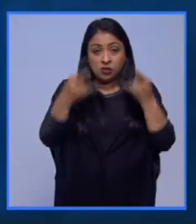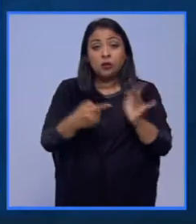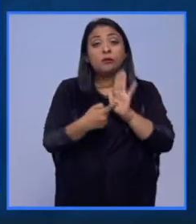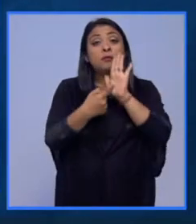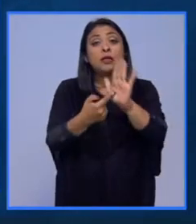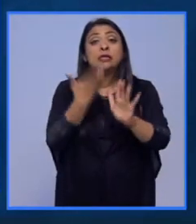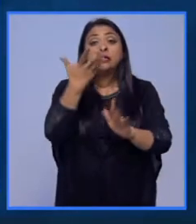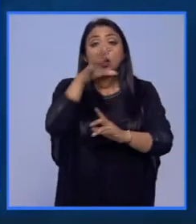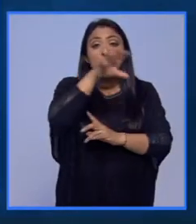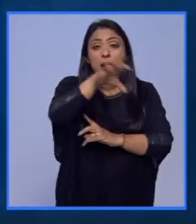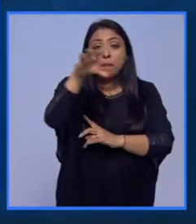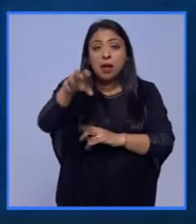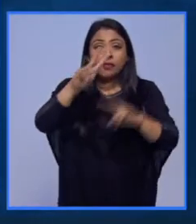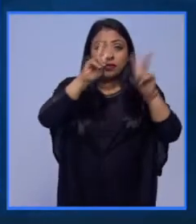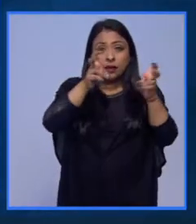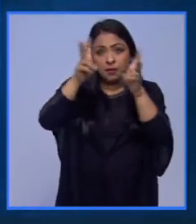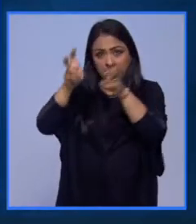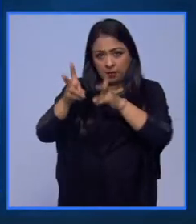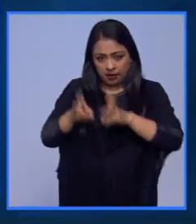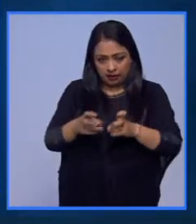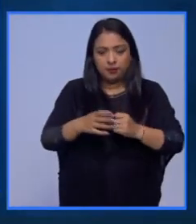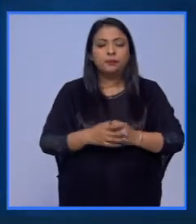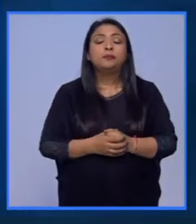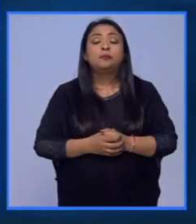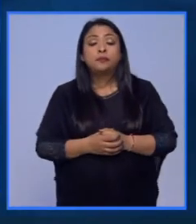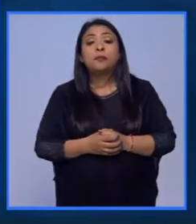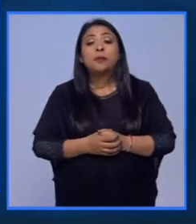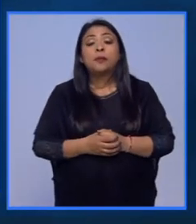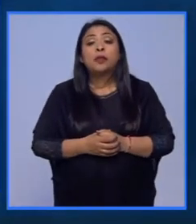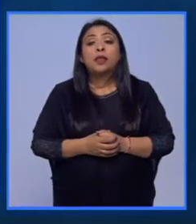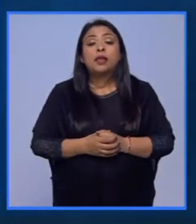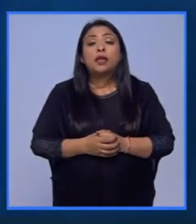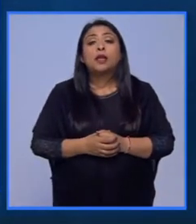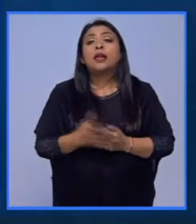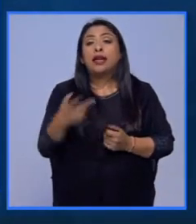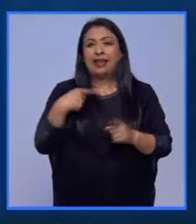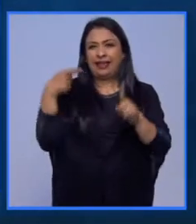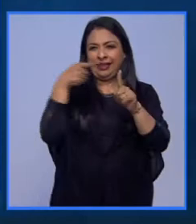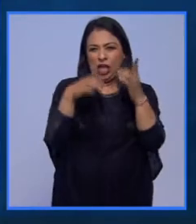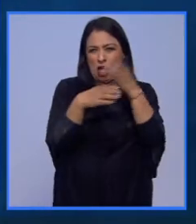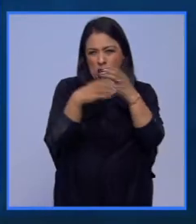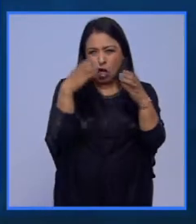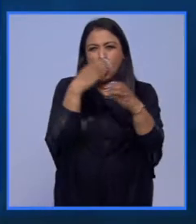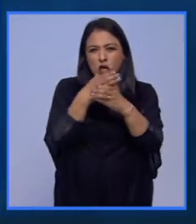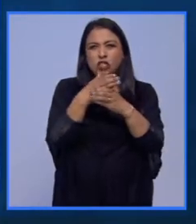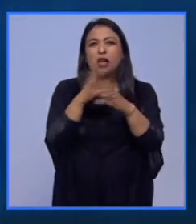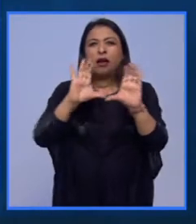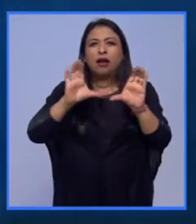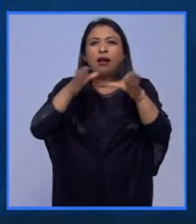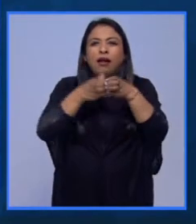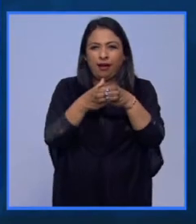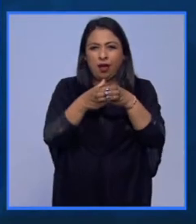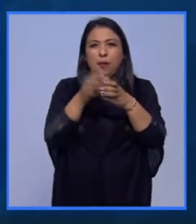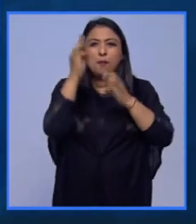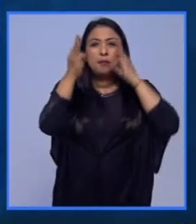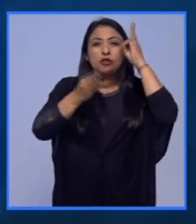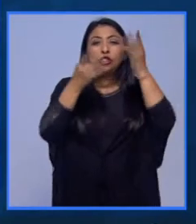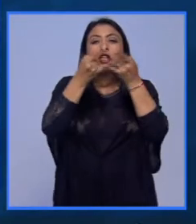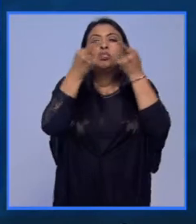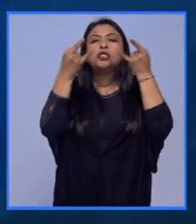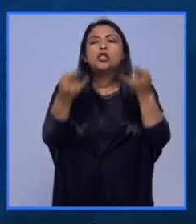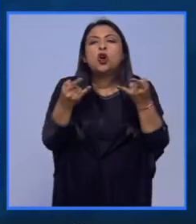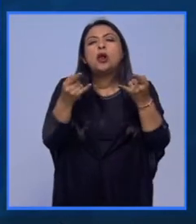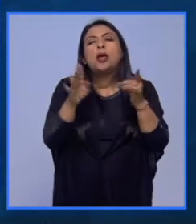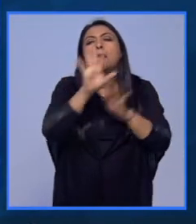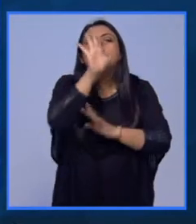en 5 núcleos temáticos. These are coming from all of our collection at the Canadian Museum of History, and it's a small percentage,